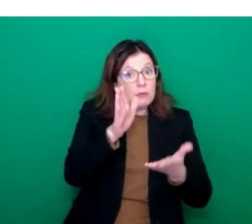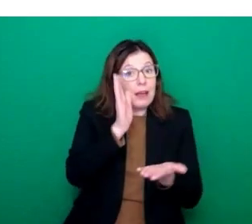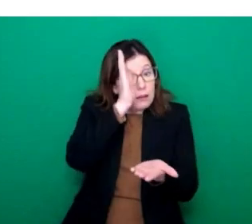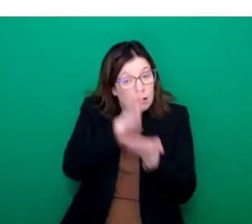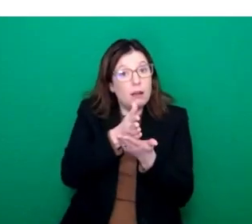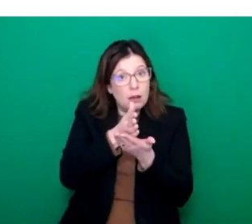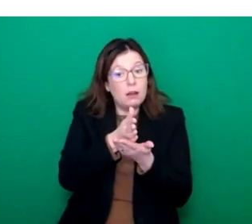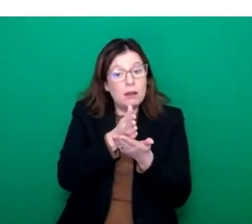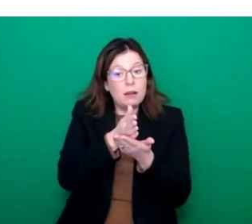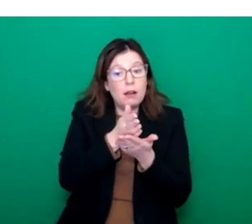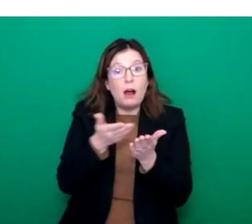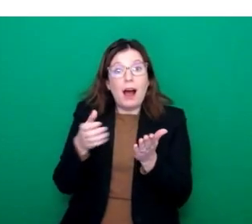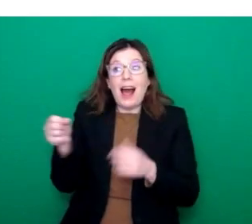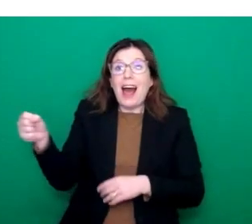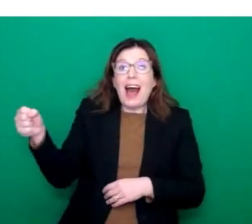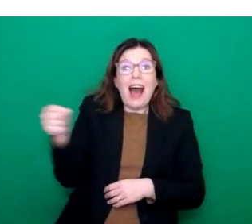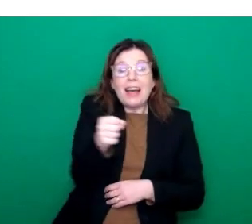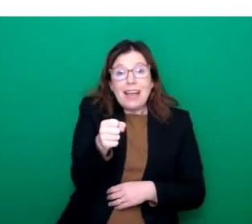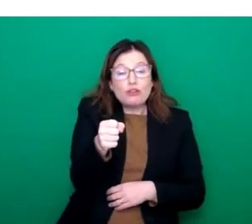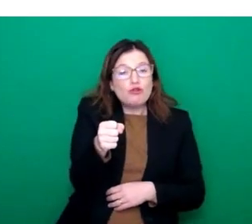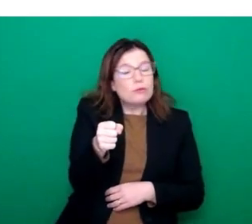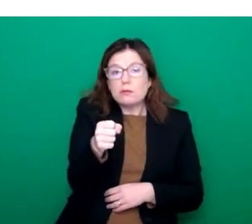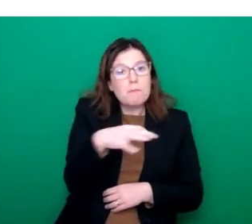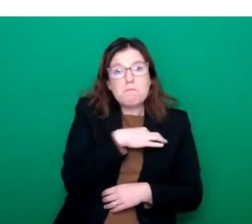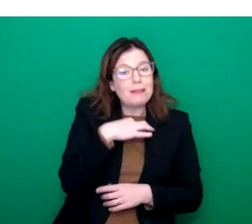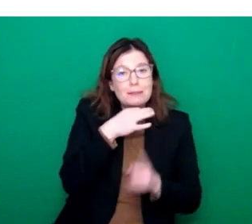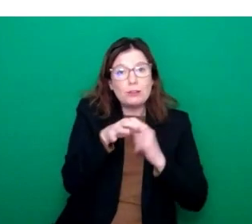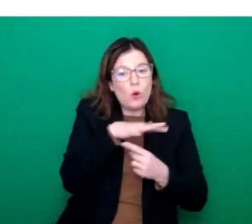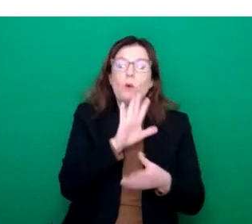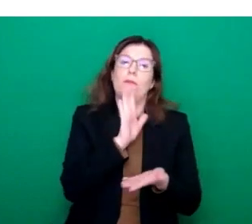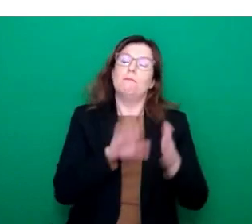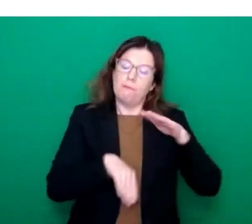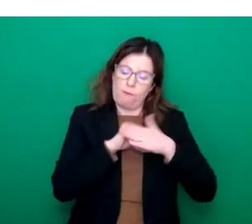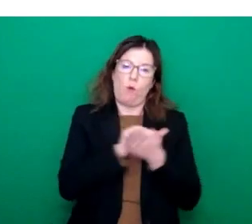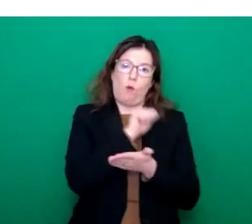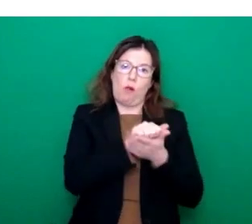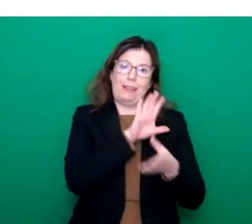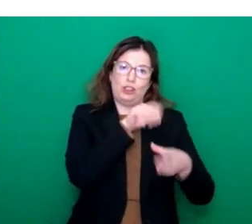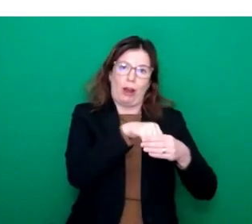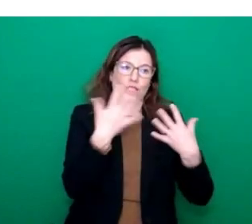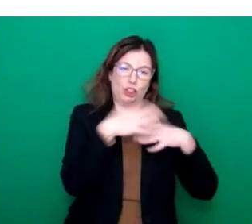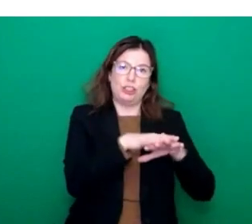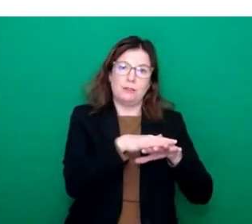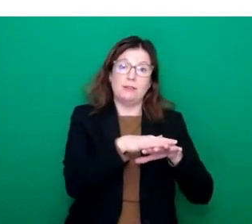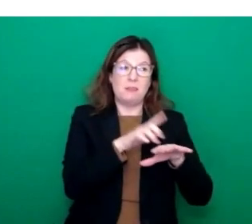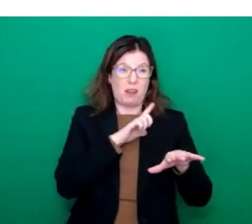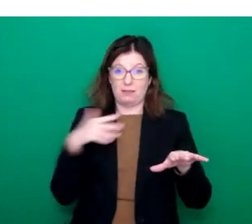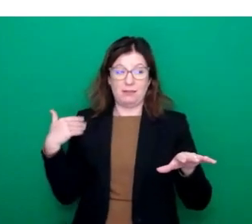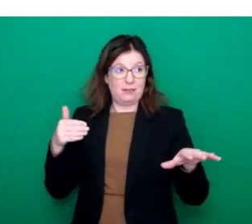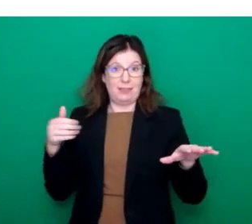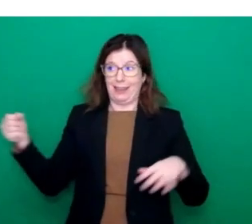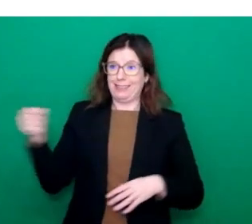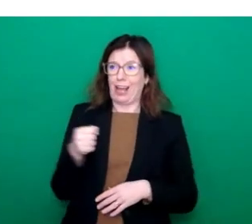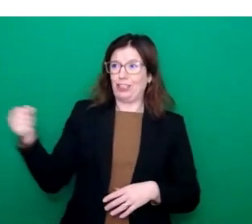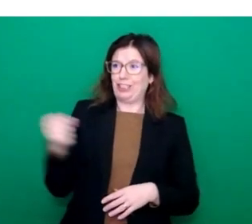It's not attached to a medical specialism, which is the common model at the moment, although I'm aware other models